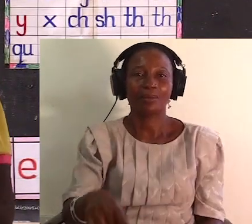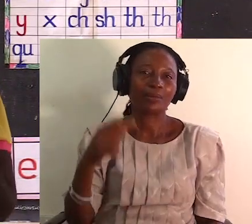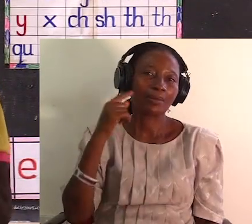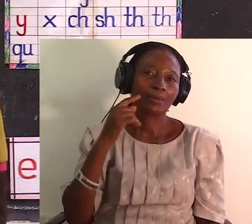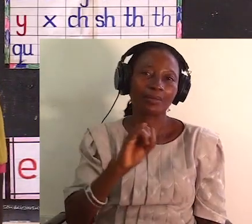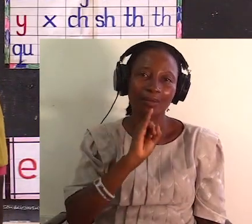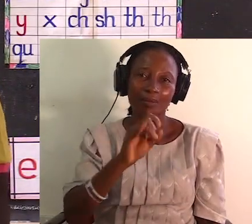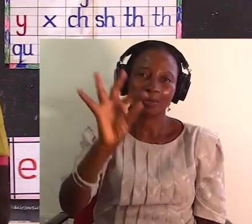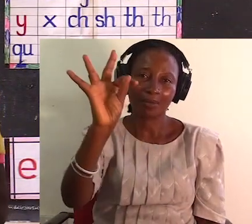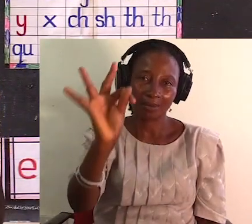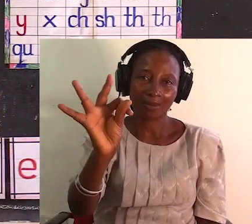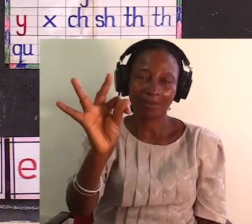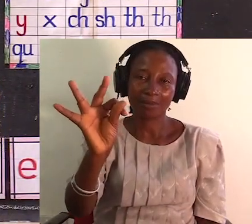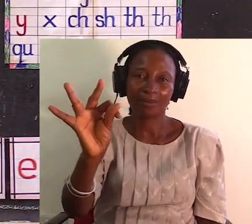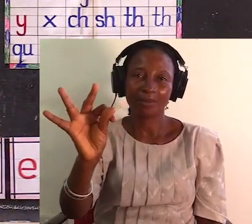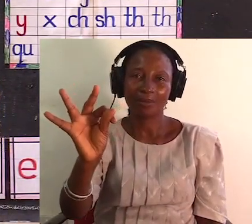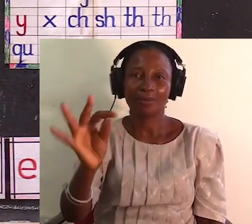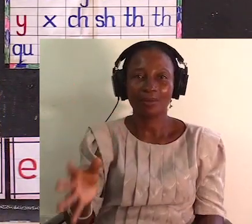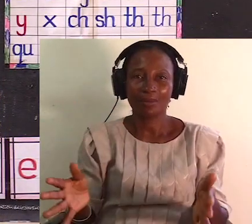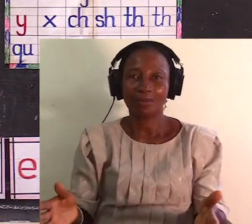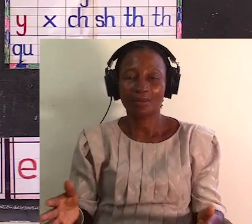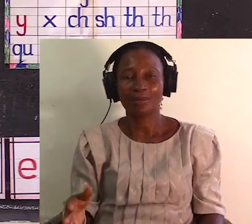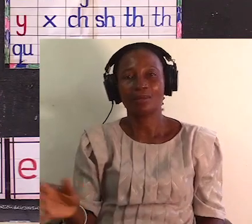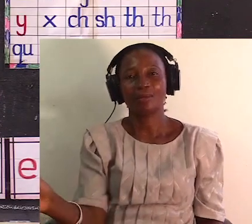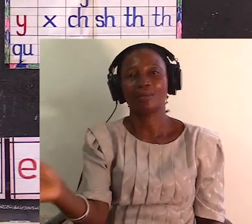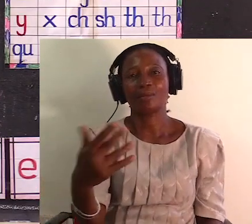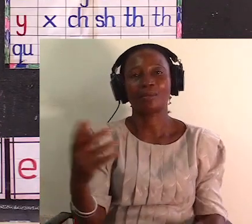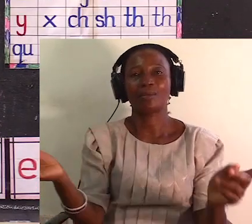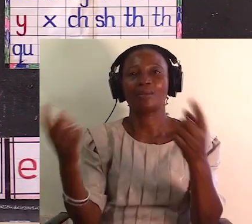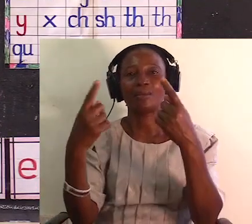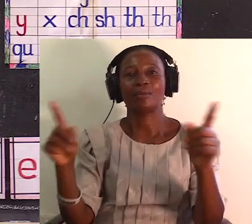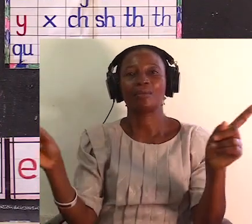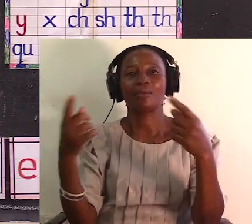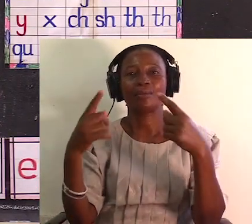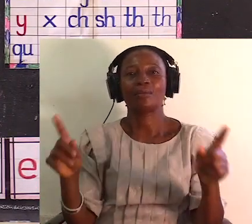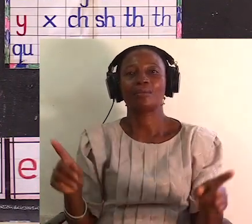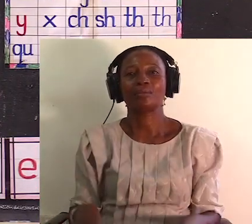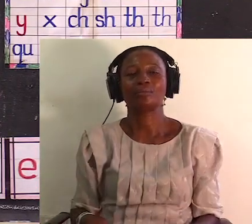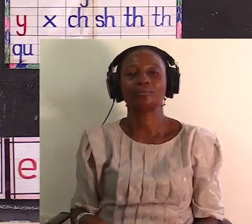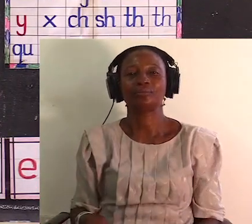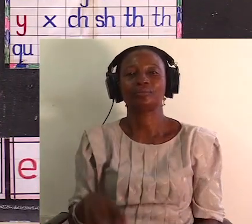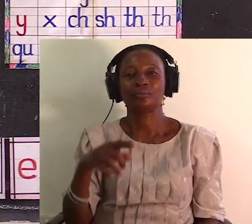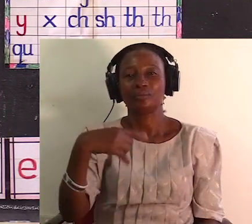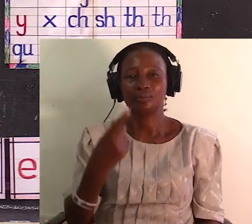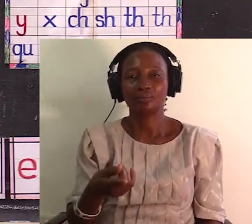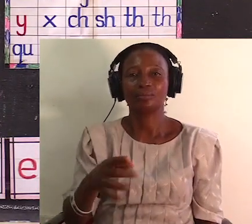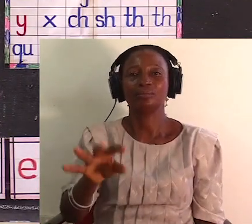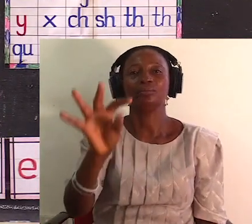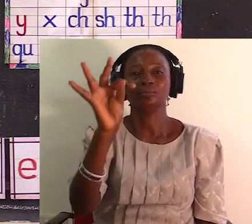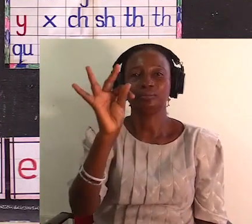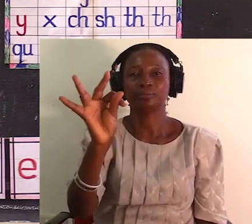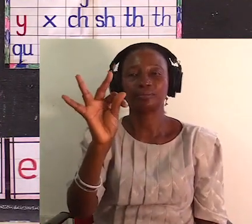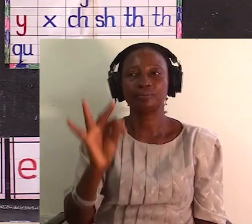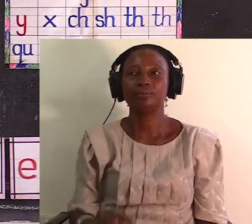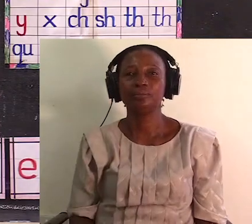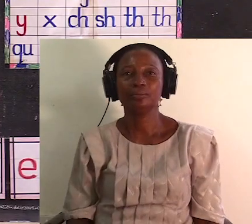good. So now we want to sing the song of the letter sound f.